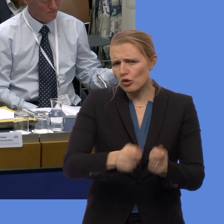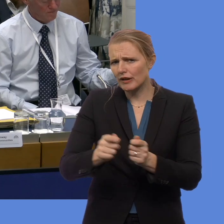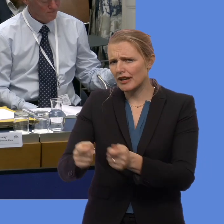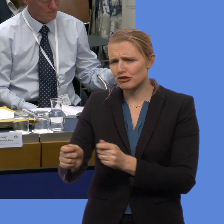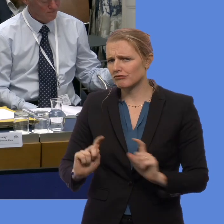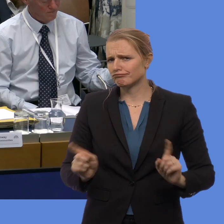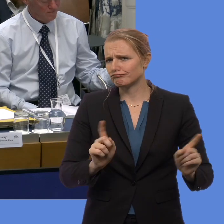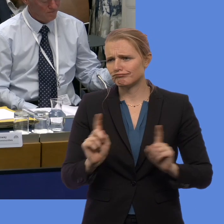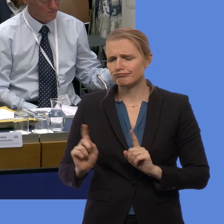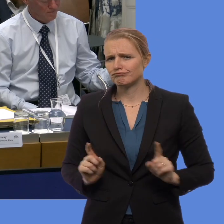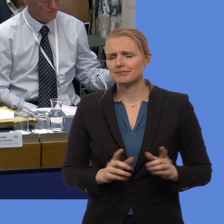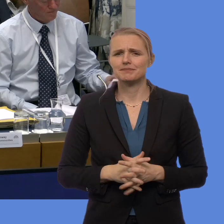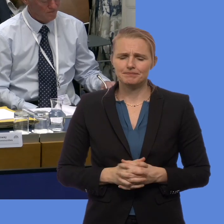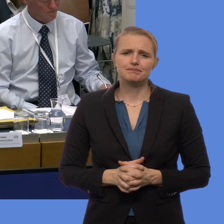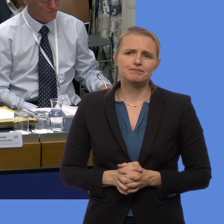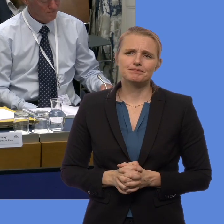thinks will.